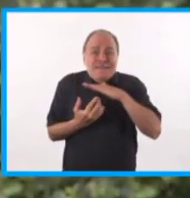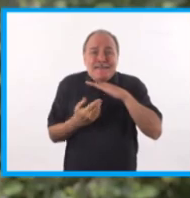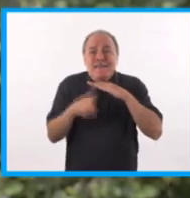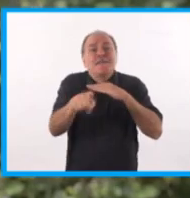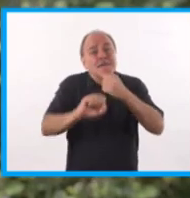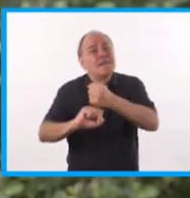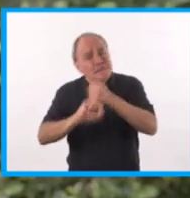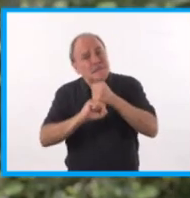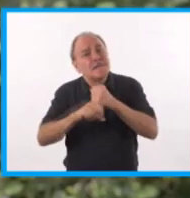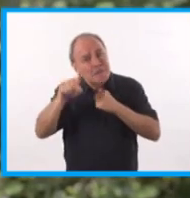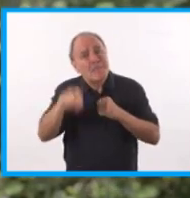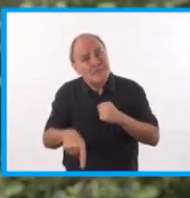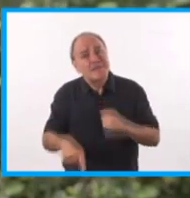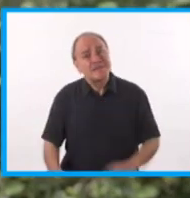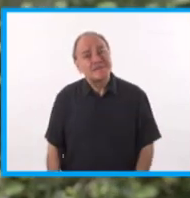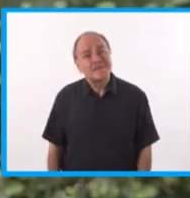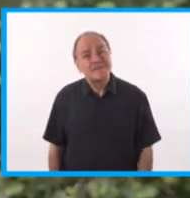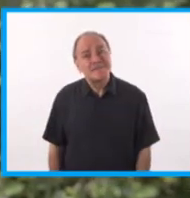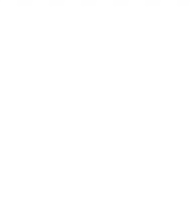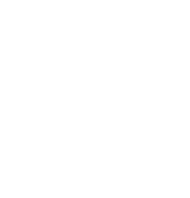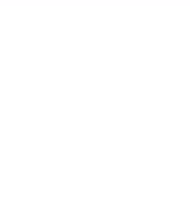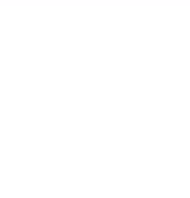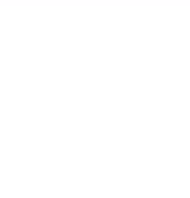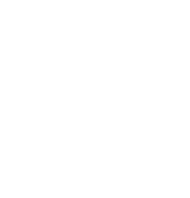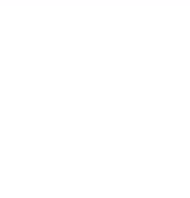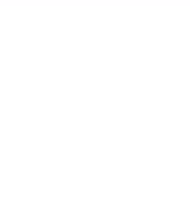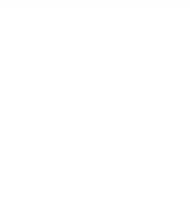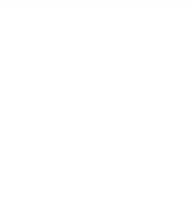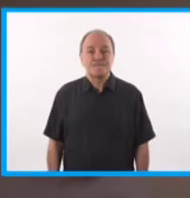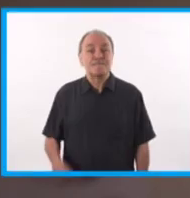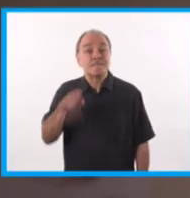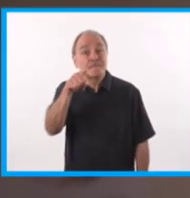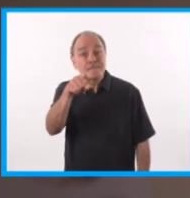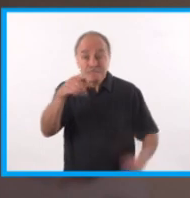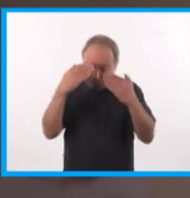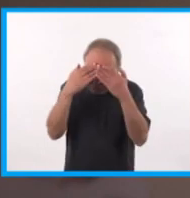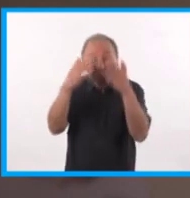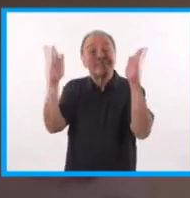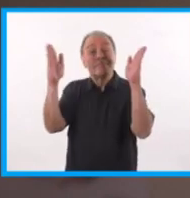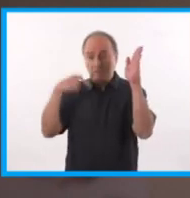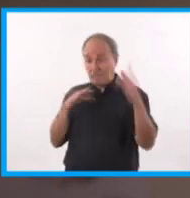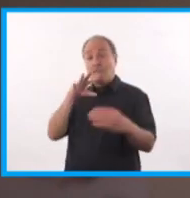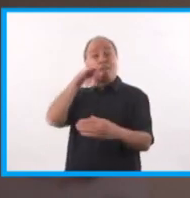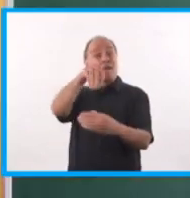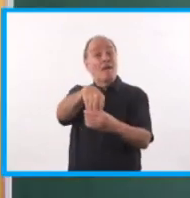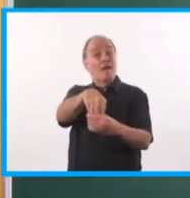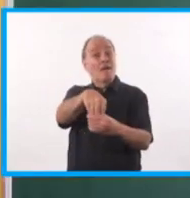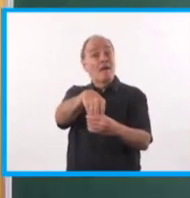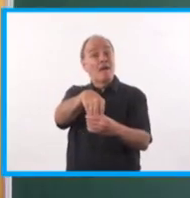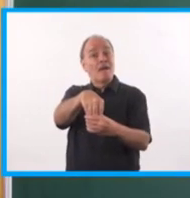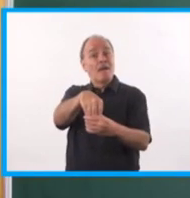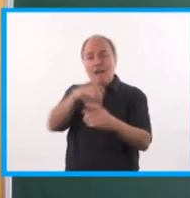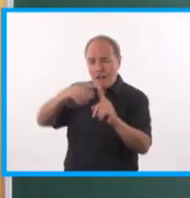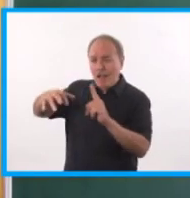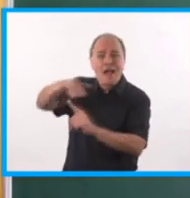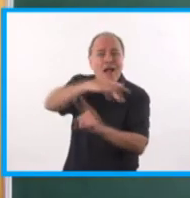Often it is in these moments that I need you the most. Principle 8 I like that you include me. I want